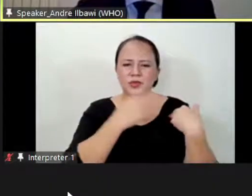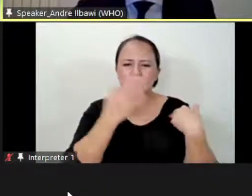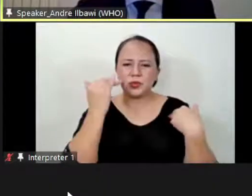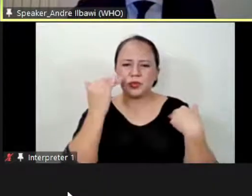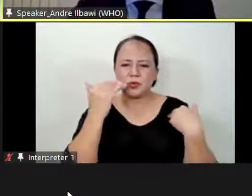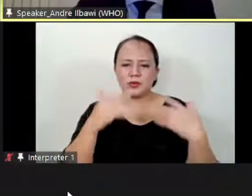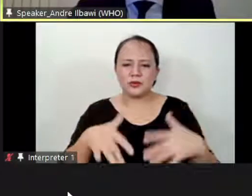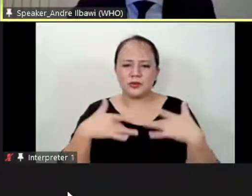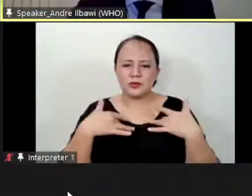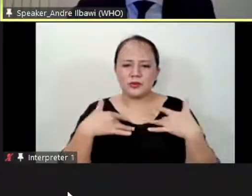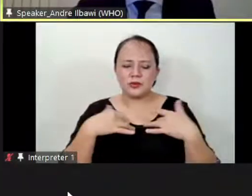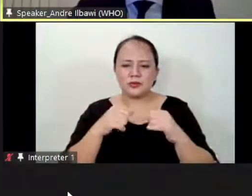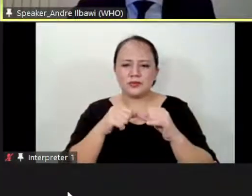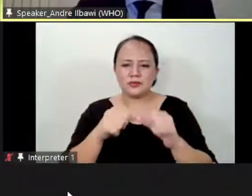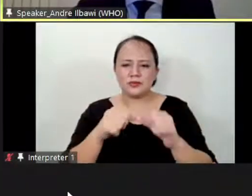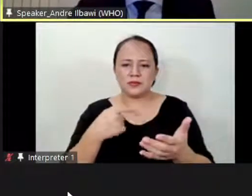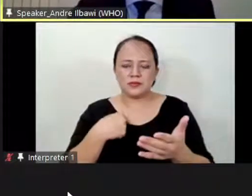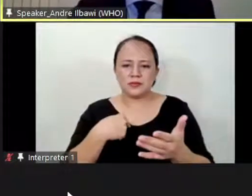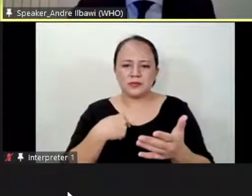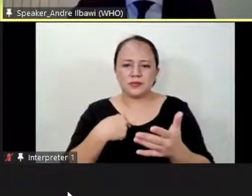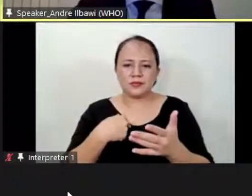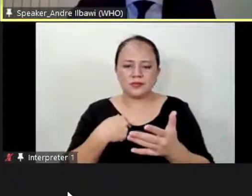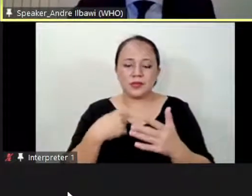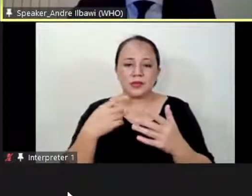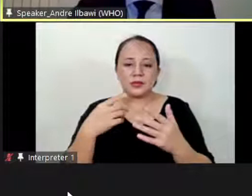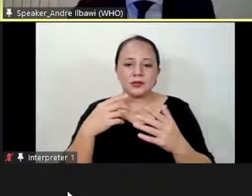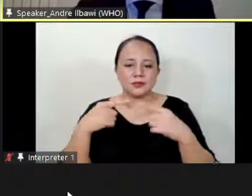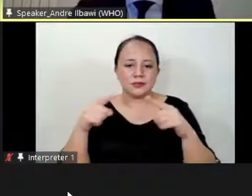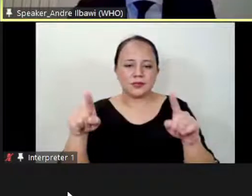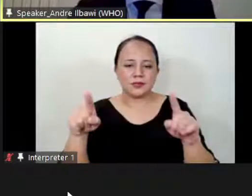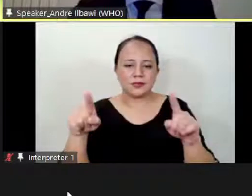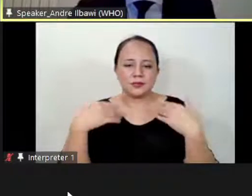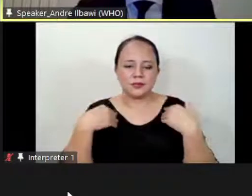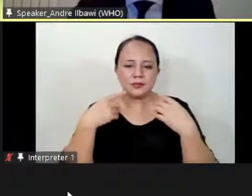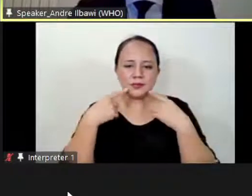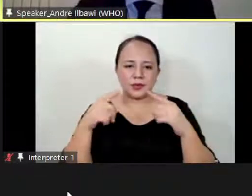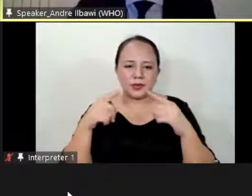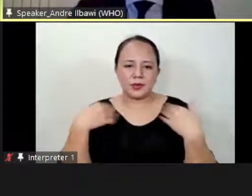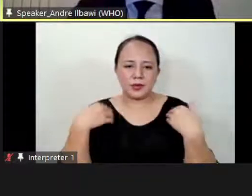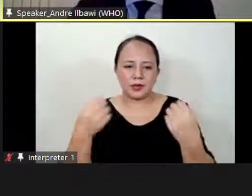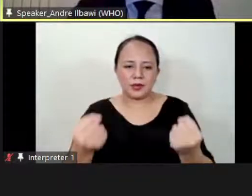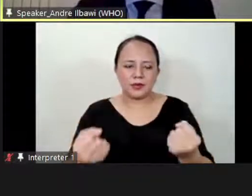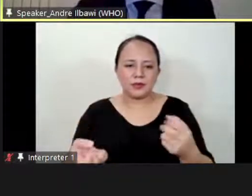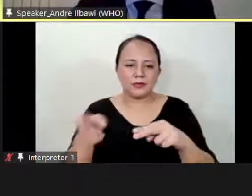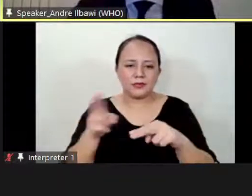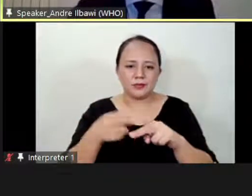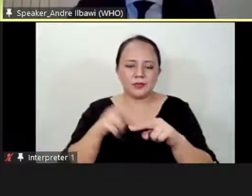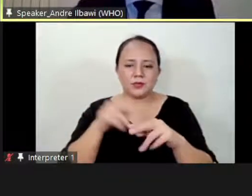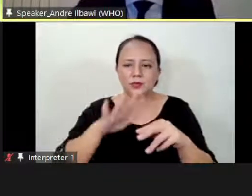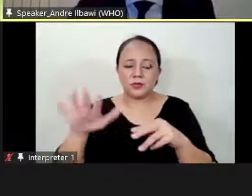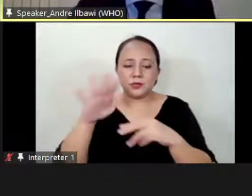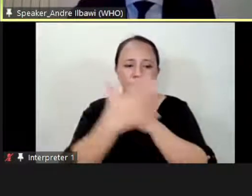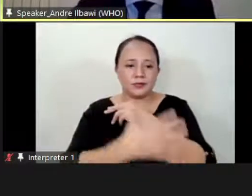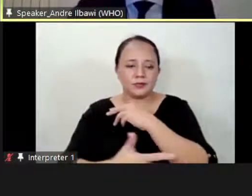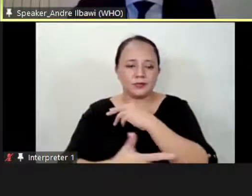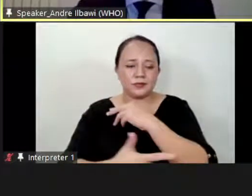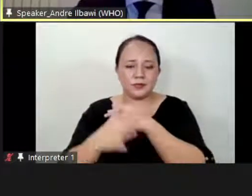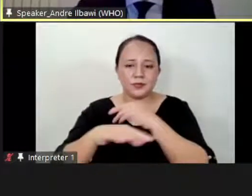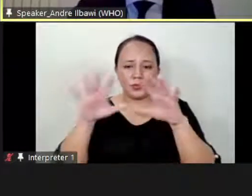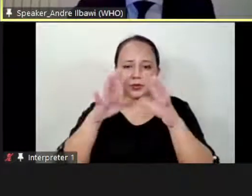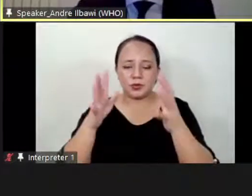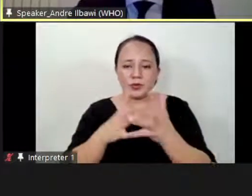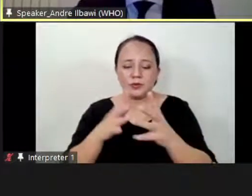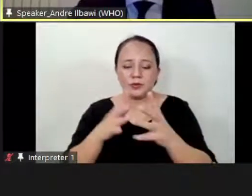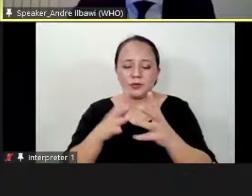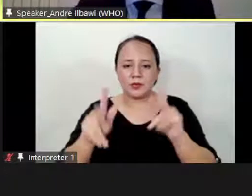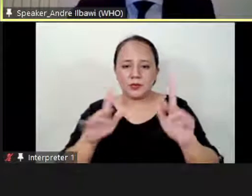This is a success in public health. We see life expectancy increasing in nearly every country around the world. And as people live longer, their